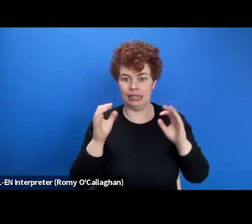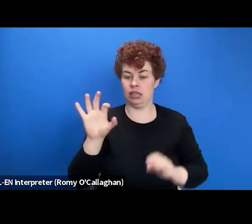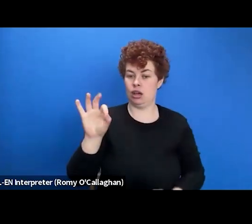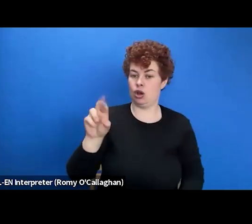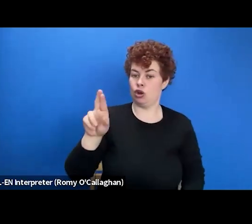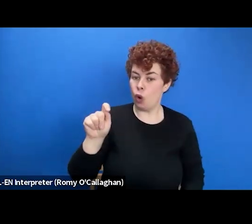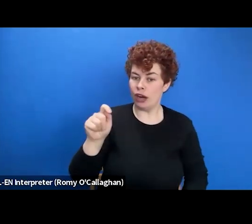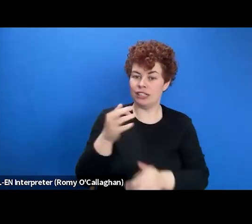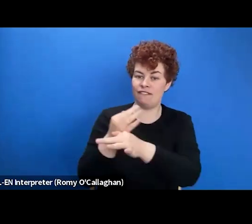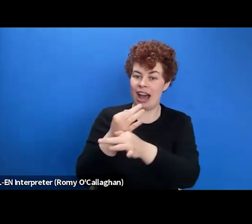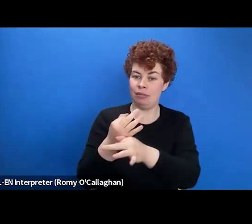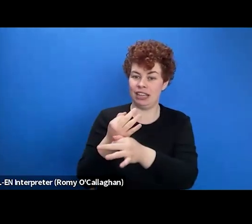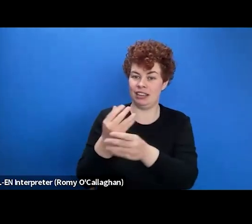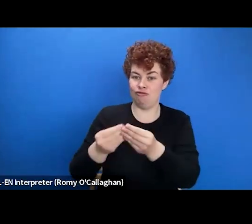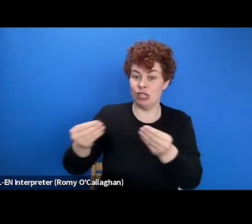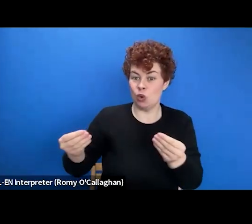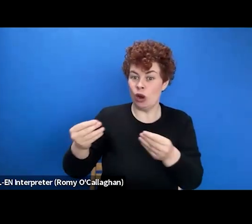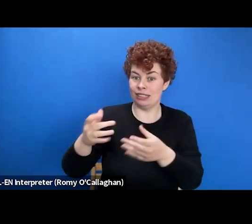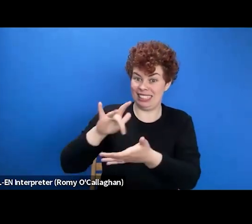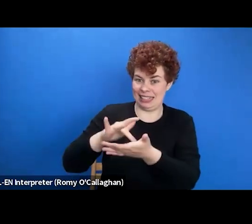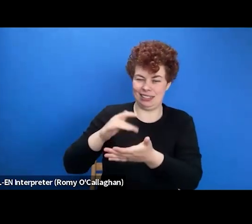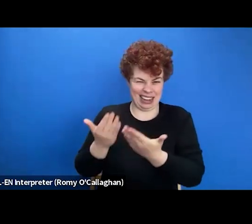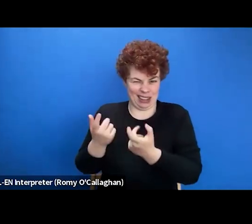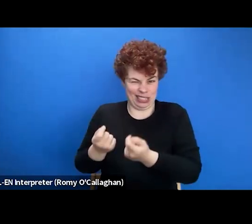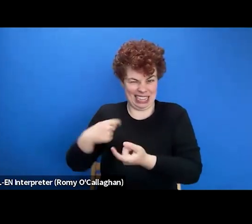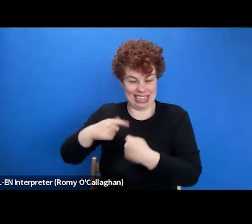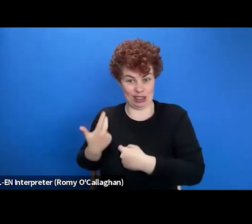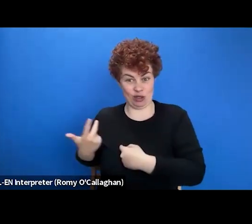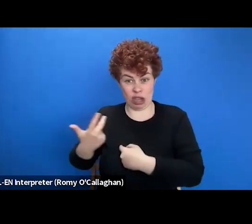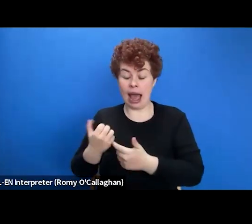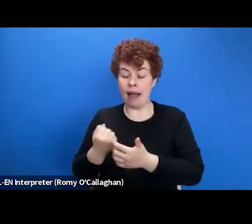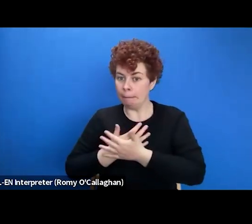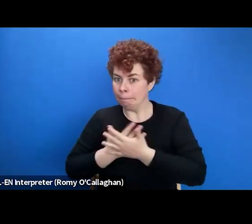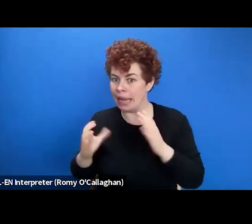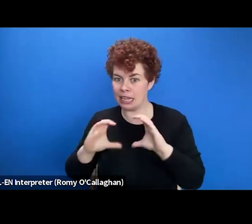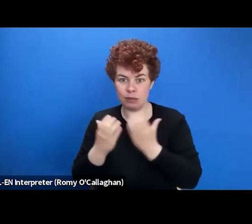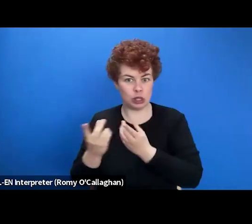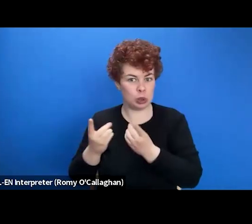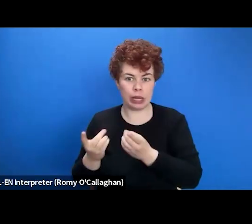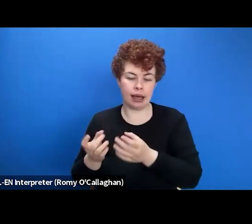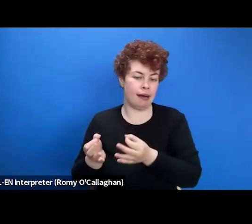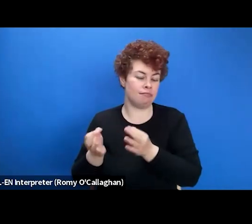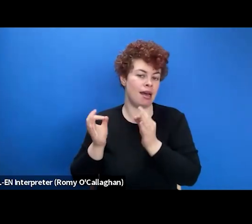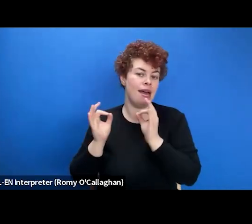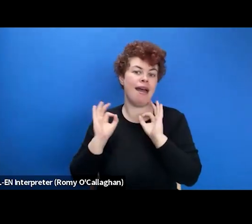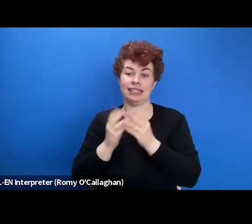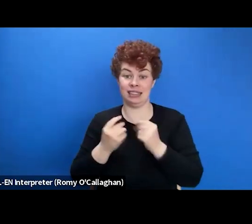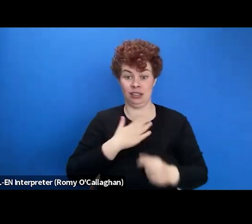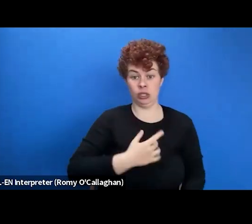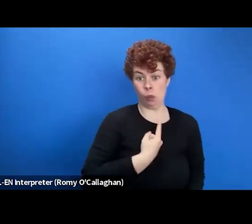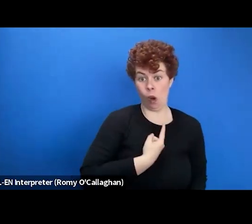Resource Centre. This is where we're sitting. Another, there are so many communities around us as well doing phenomenal things. We're not just like a